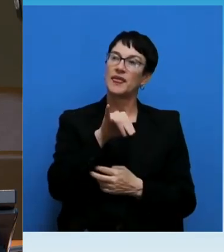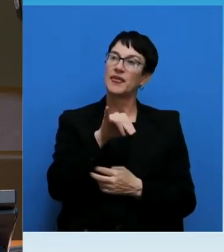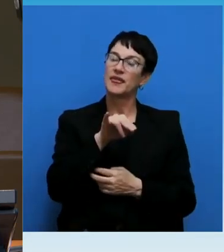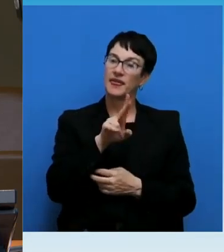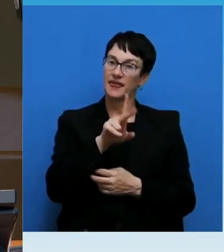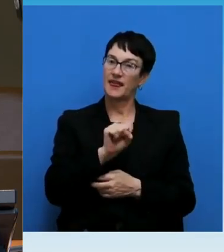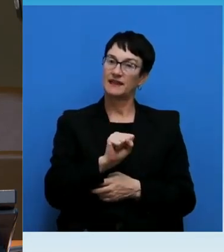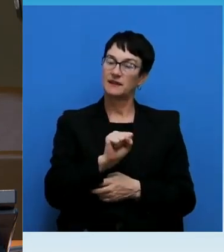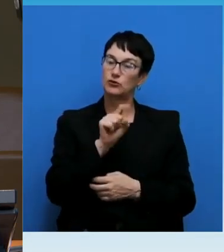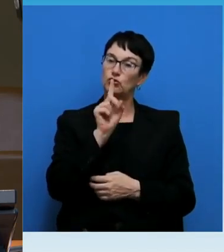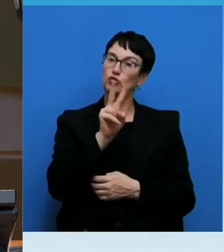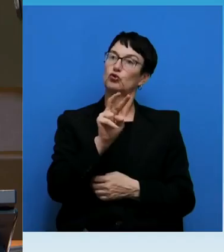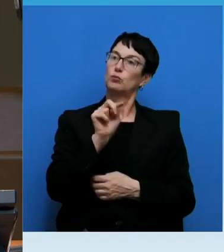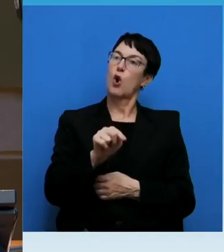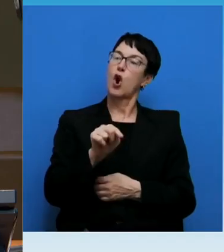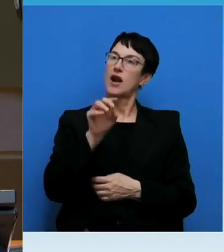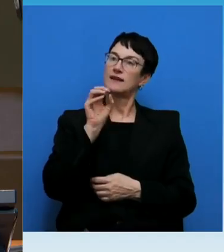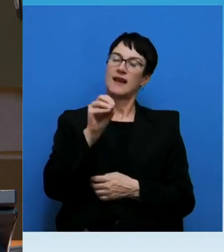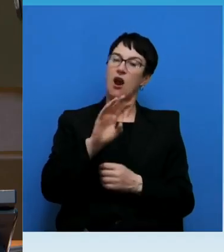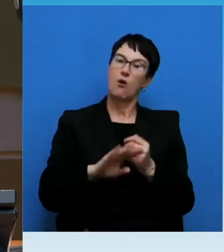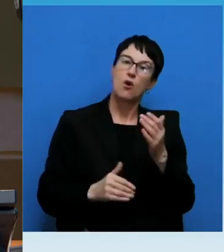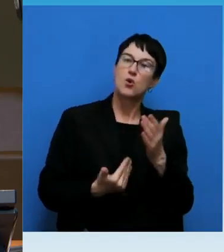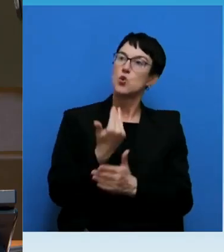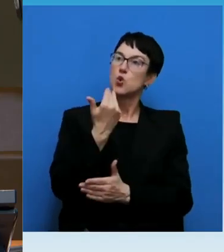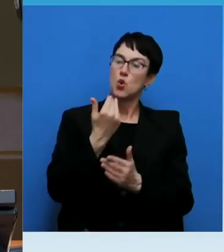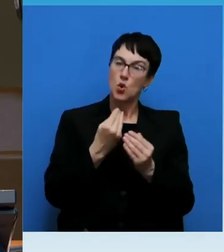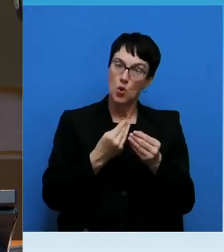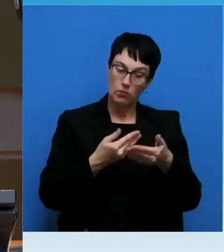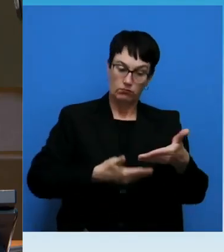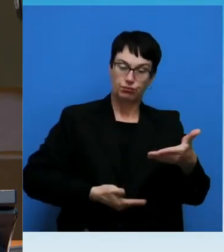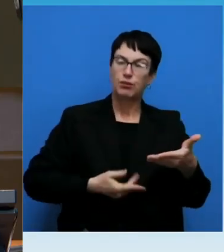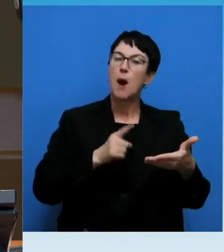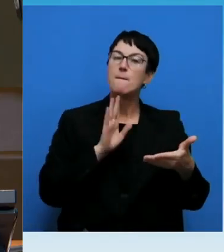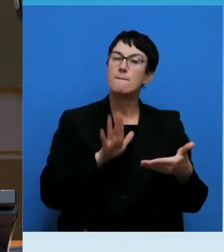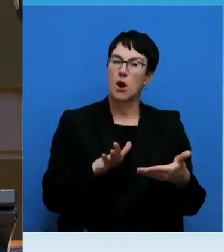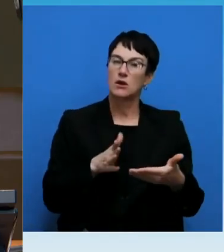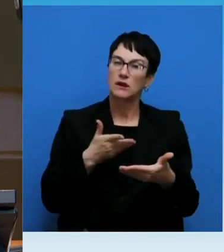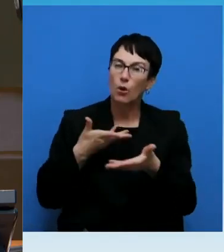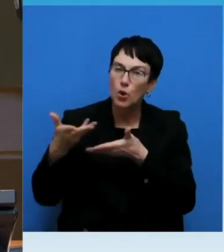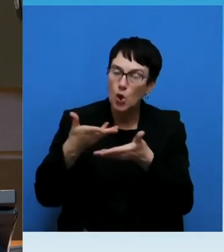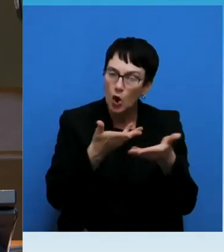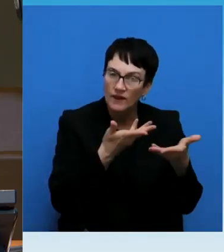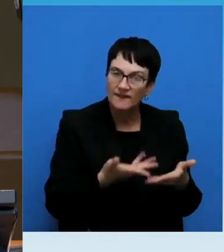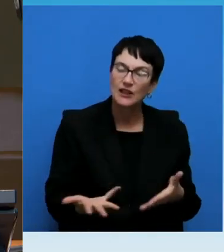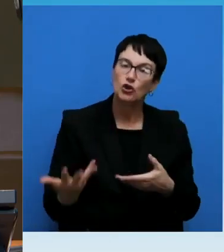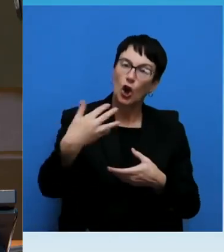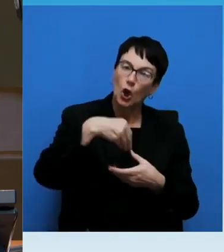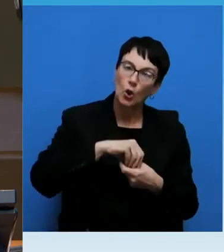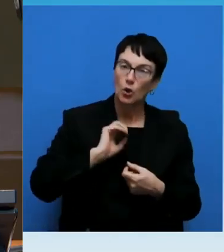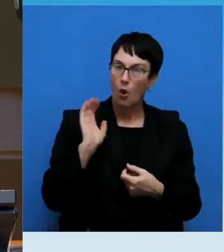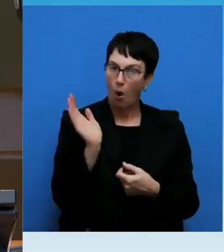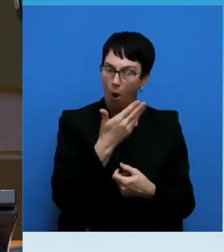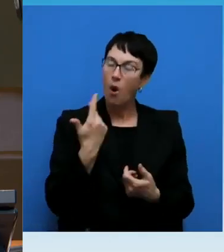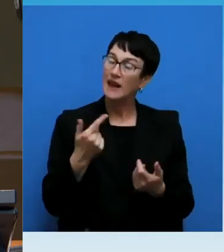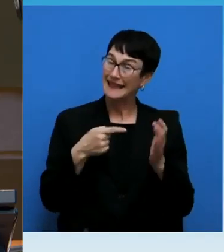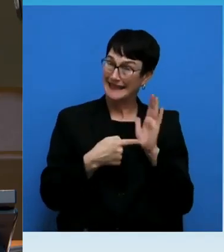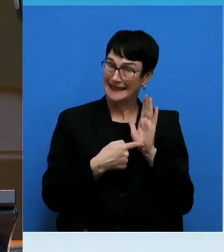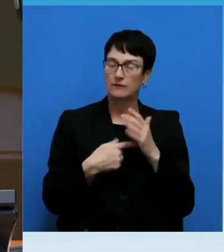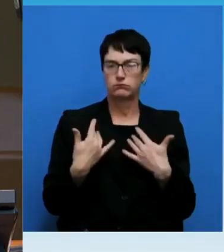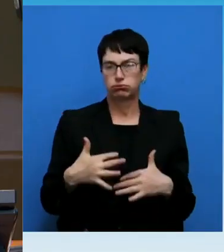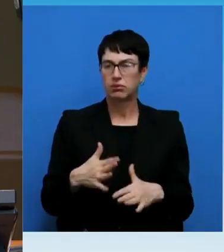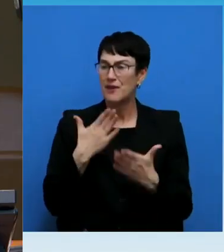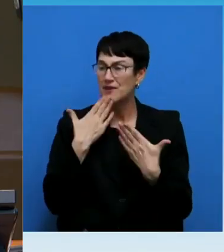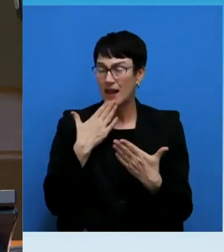as consultative and inclusive as possible. We have a small, humble reception and